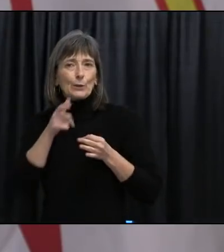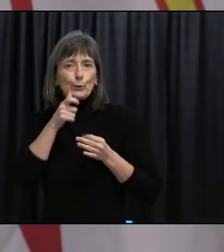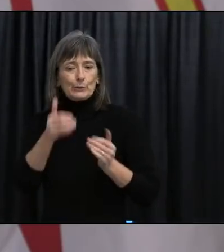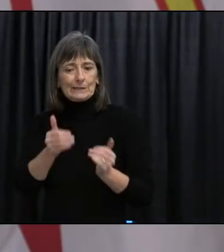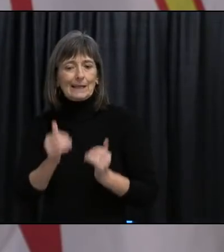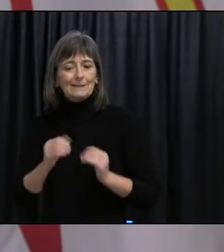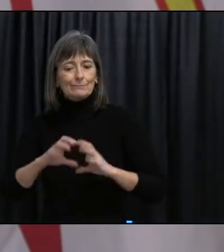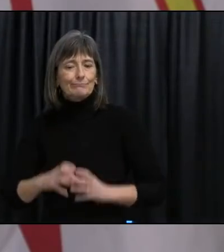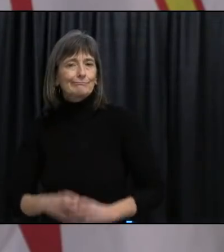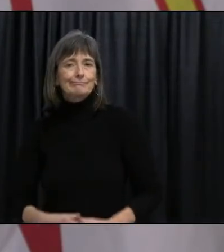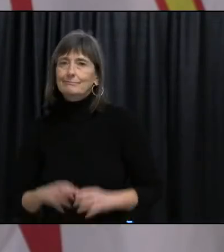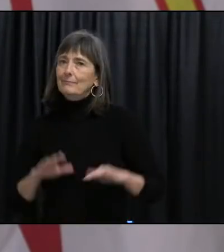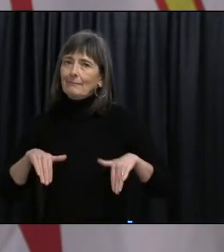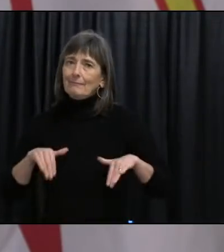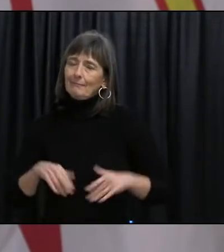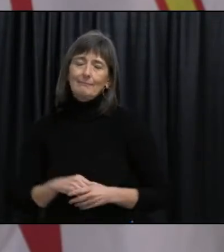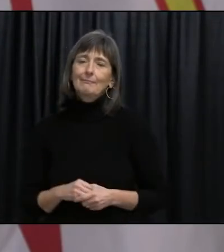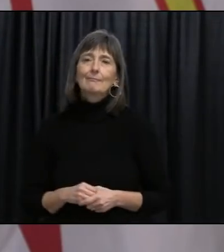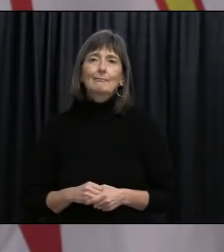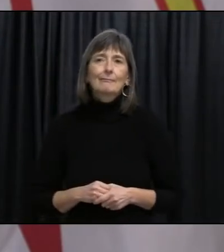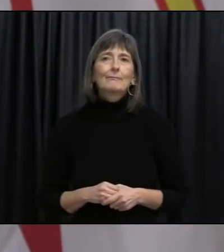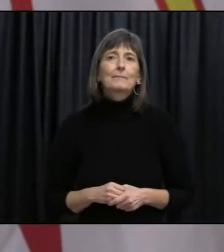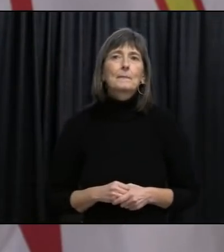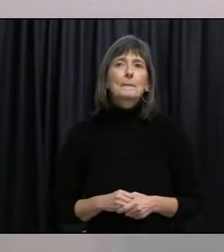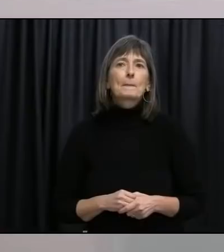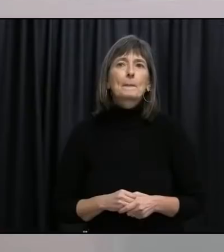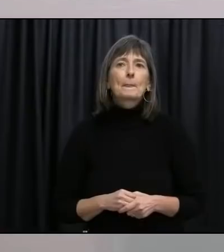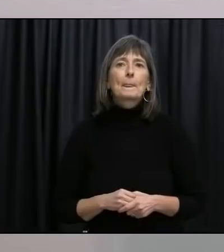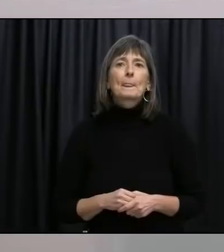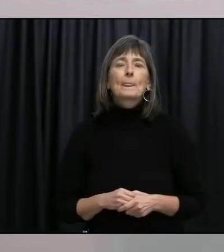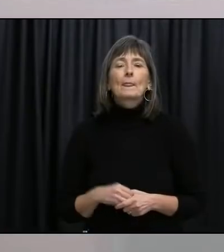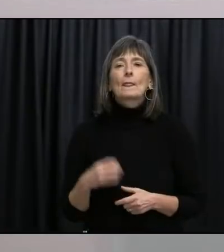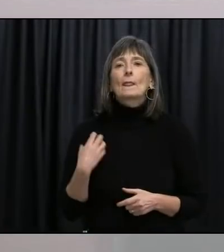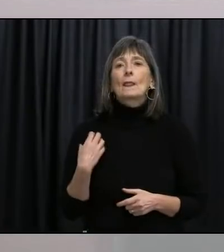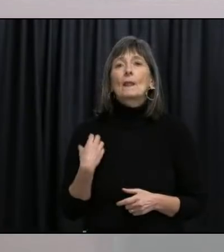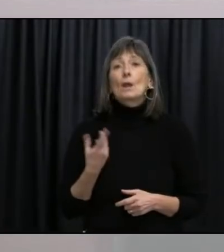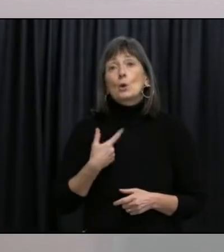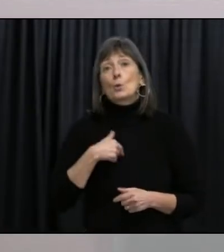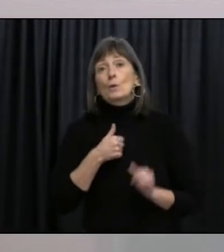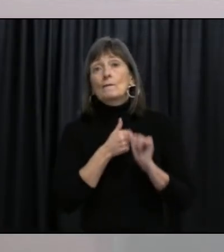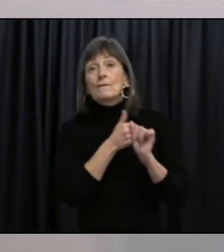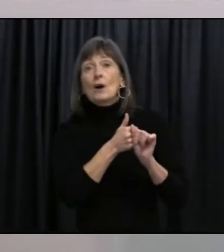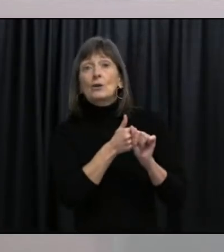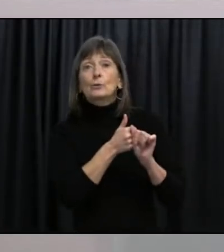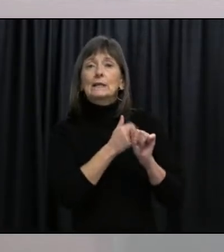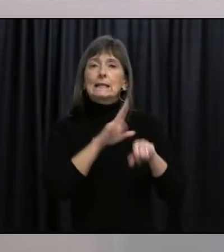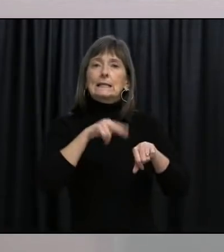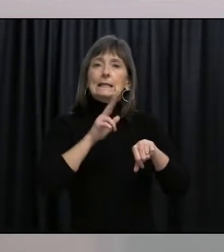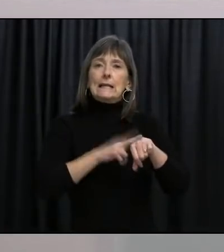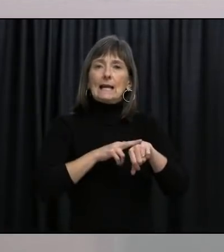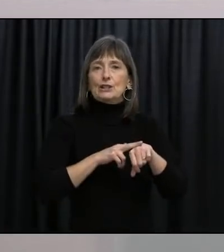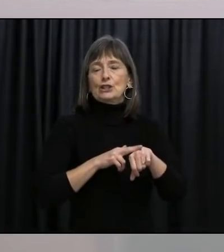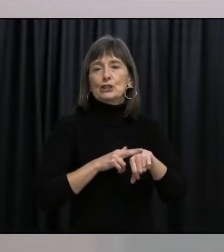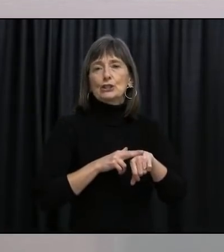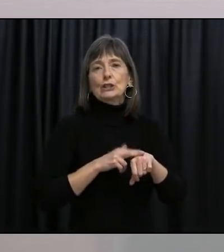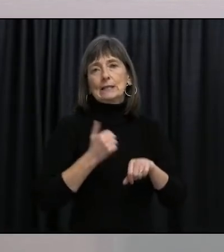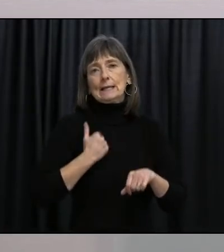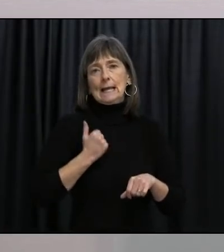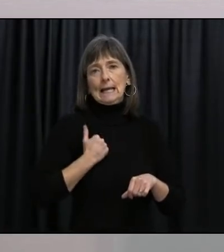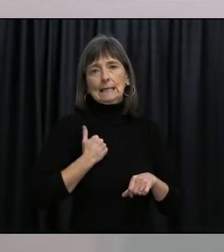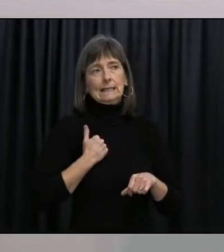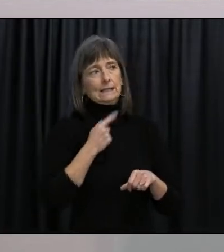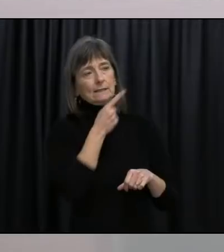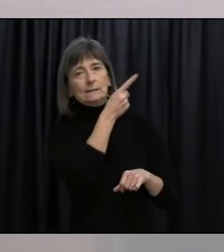so I certainly wouldn't want to speak prematurely. We're following closely the NACI guidelines, the National Advisory Committee on Immunisations.